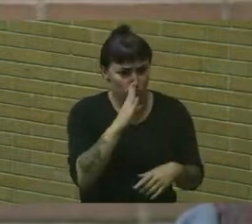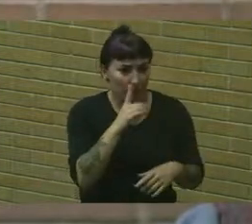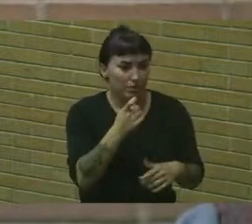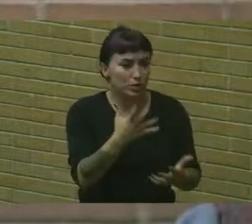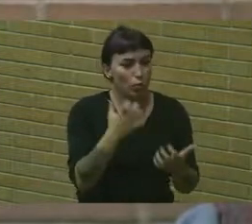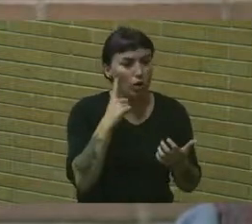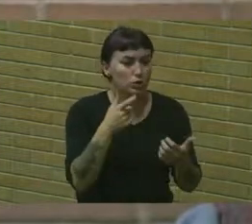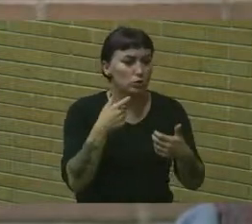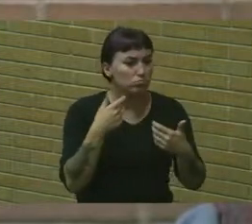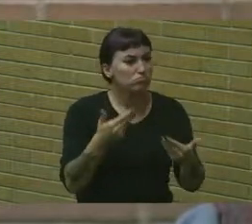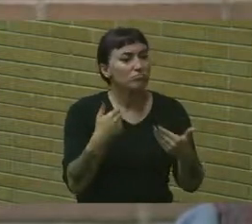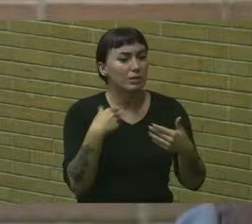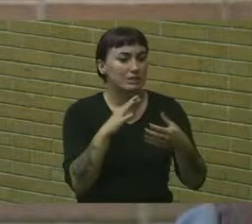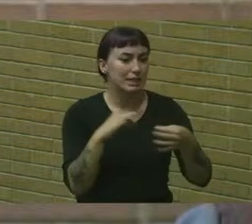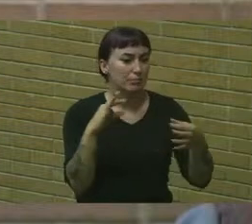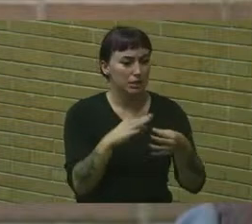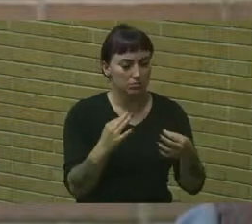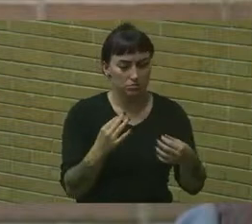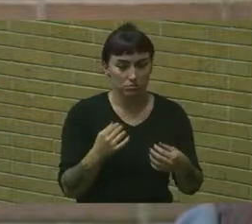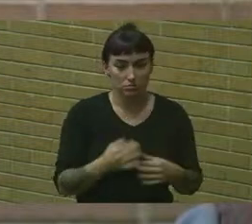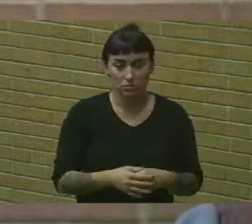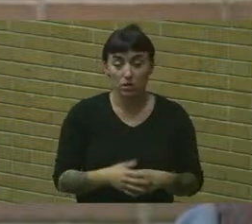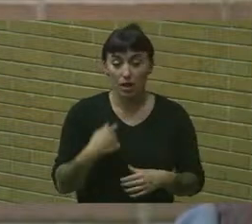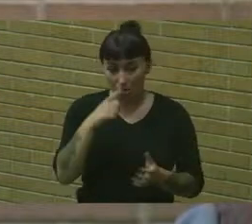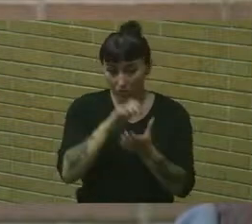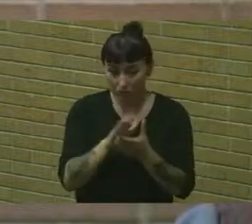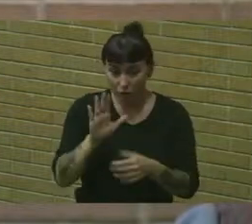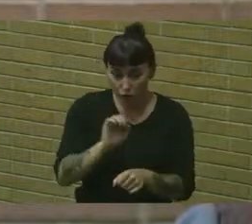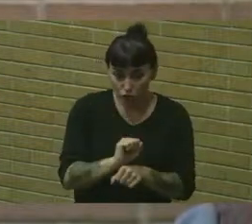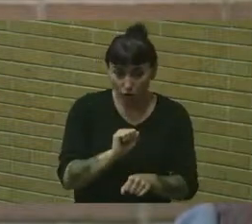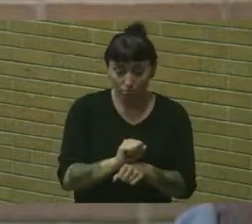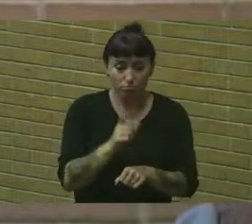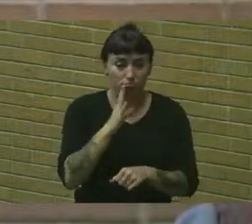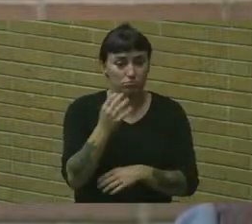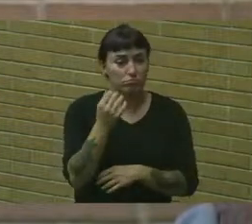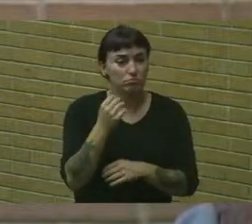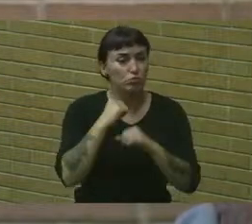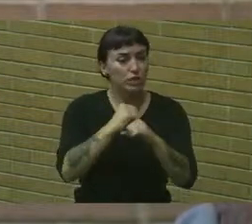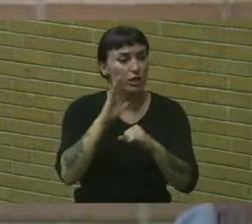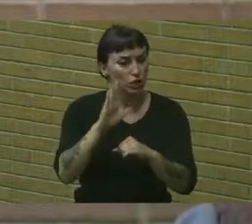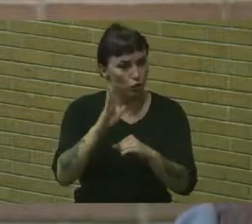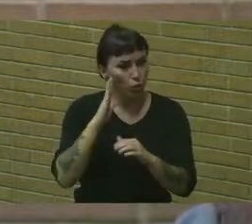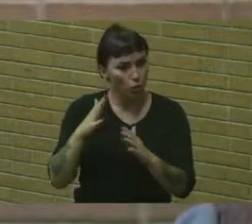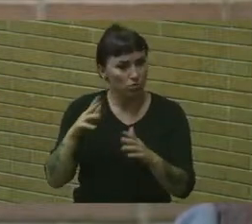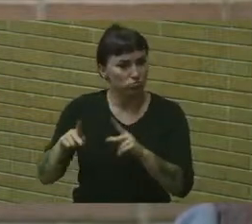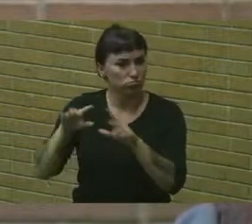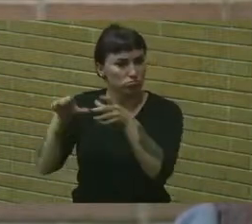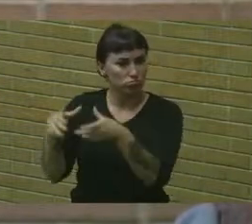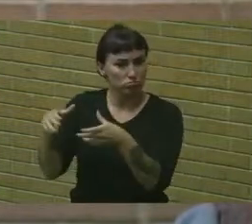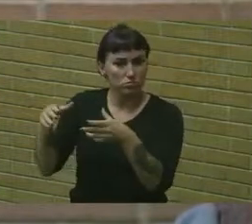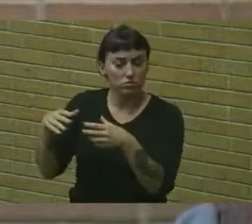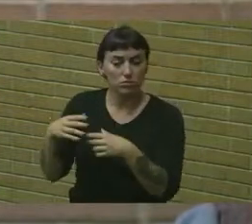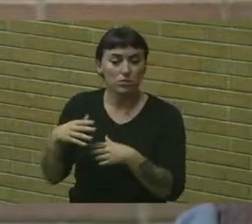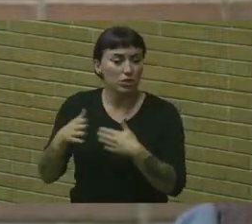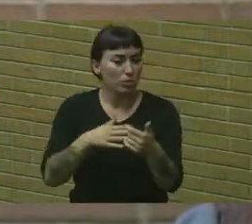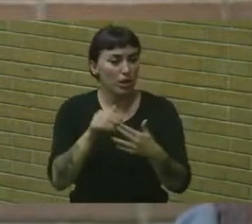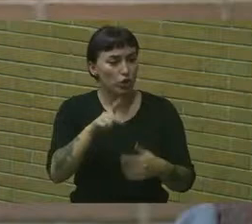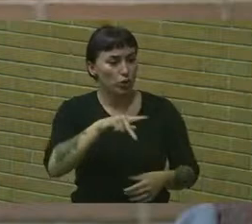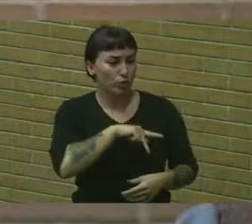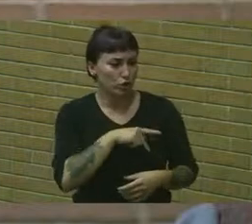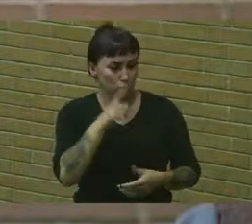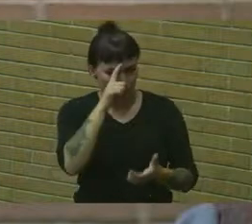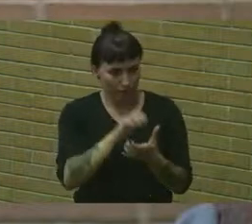want to make a statement? I believe that your job is to protect your constituents, no matter your personal